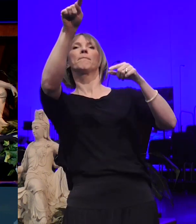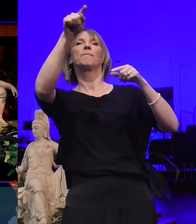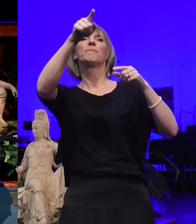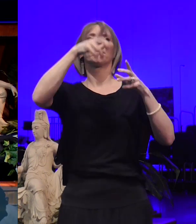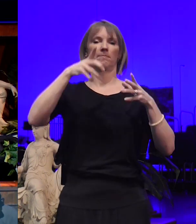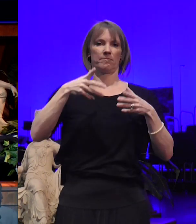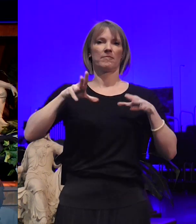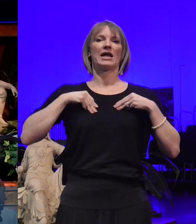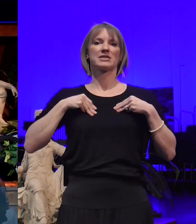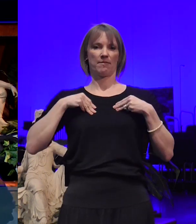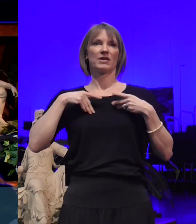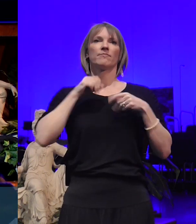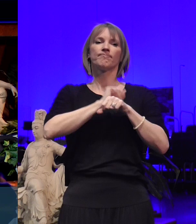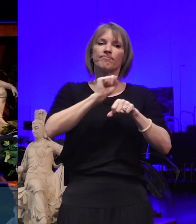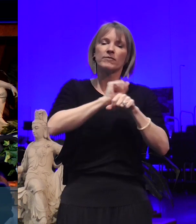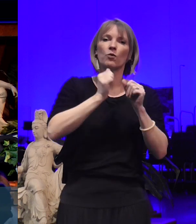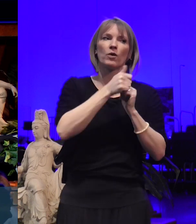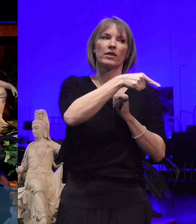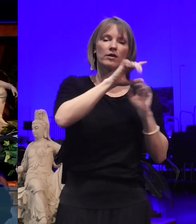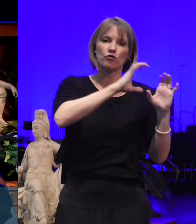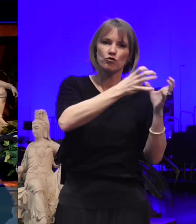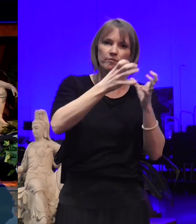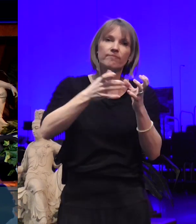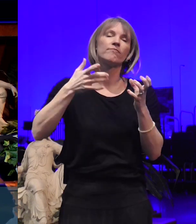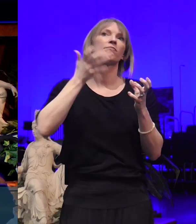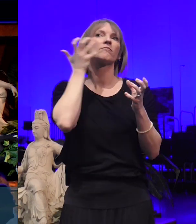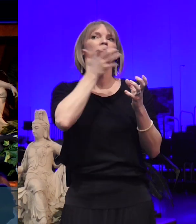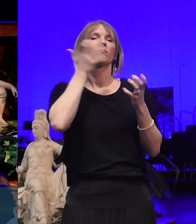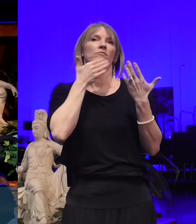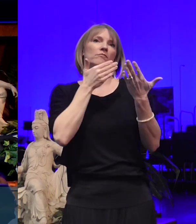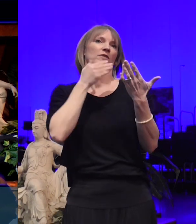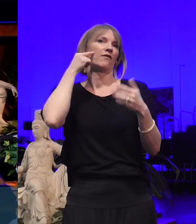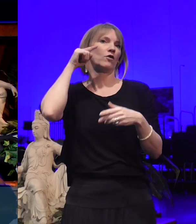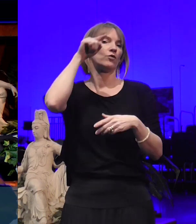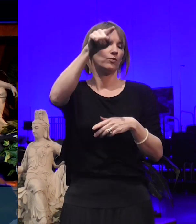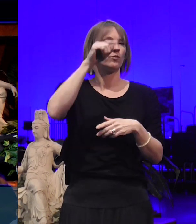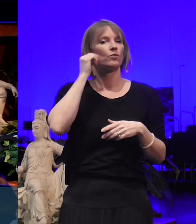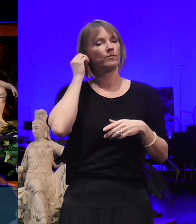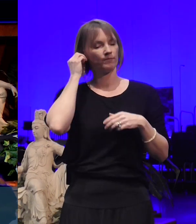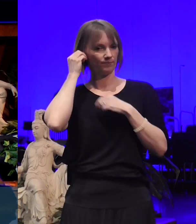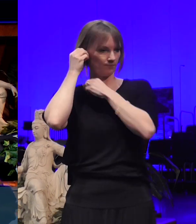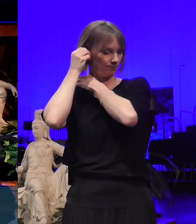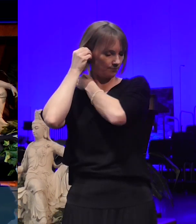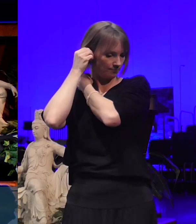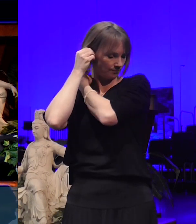these groups and has just been masterful and so wonderful at it. We are so grateful, Reverend Chris, to you.